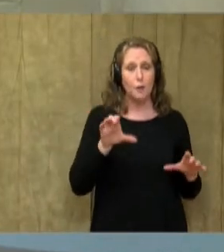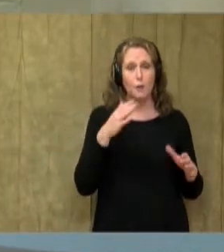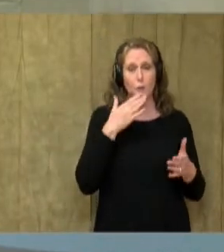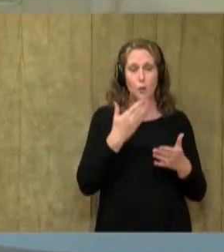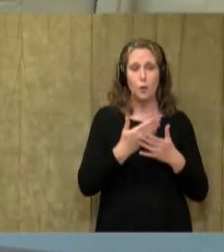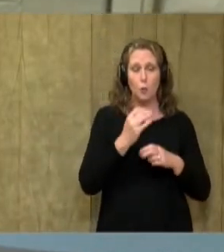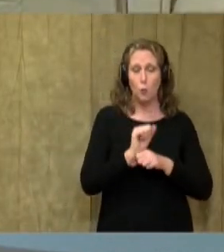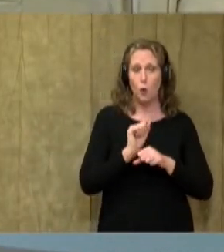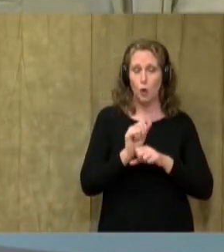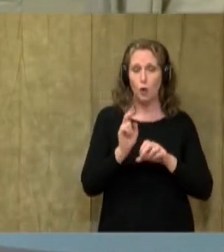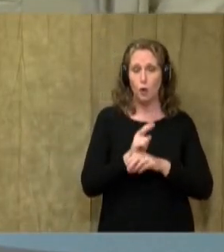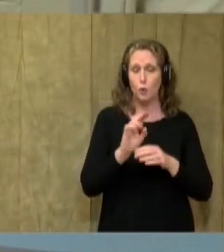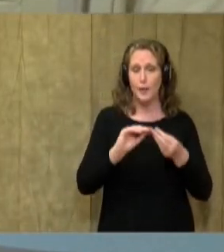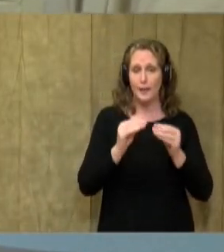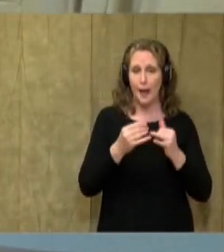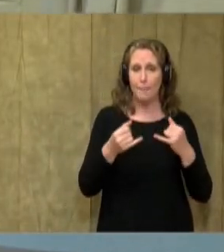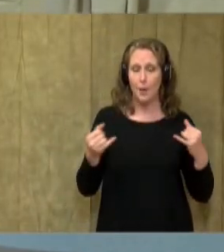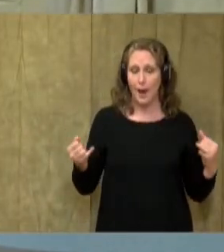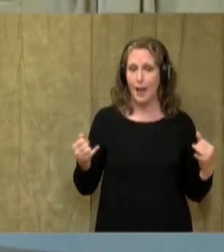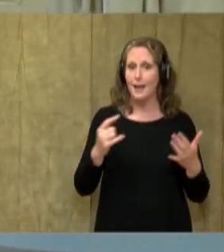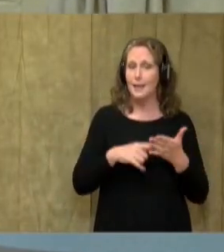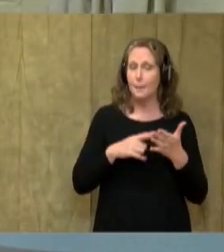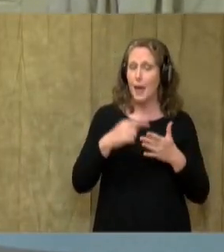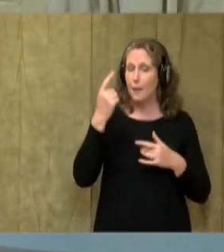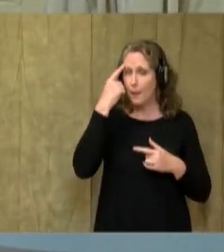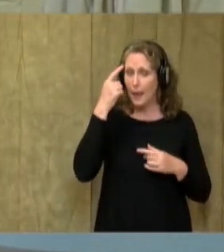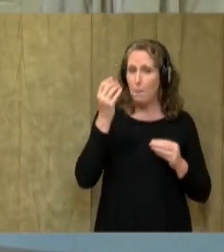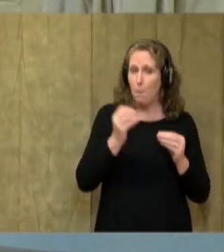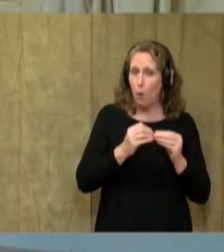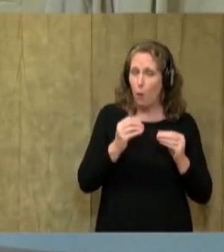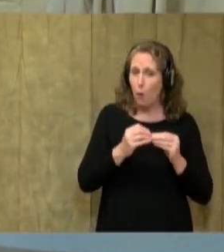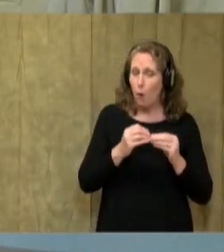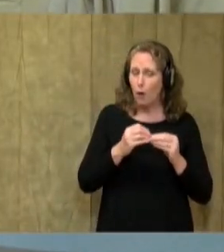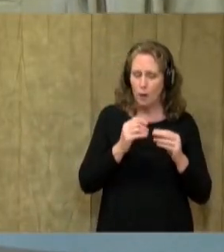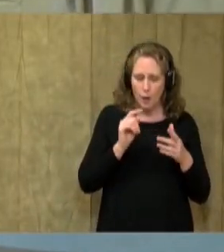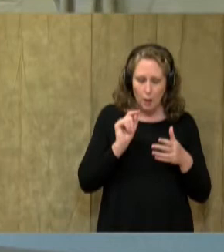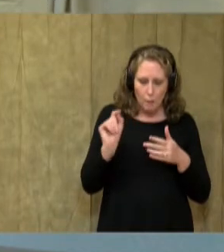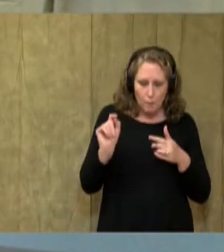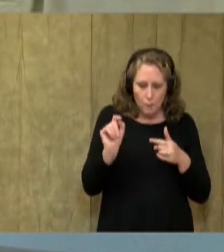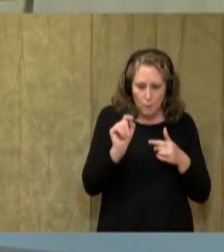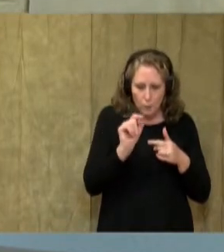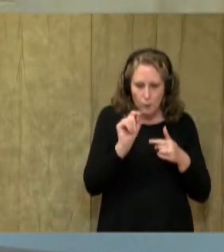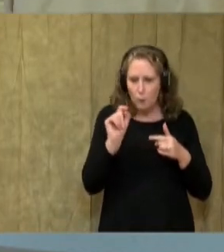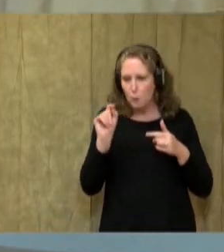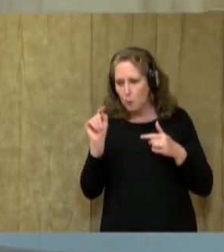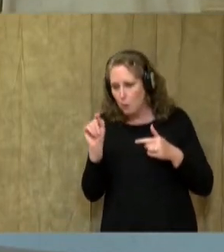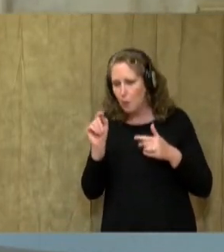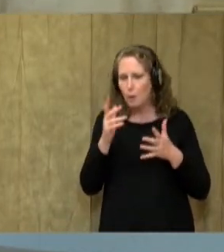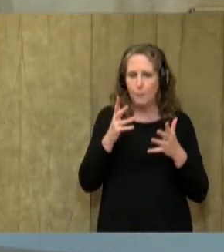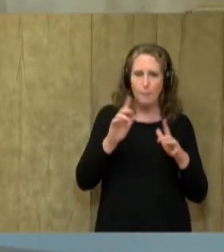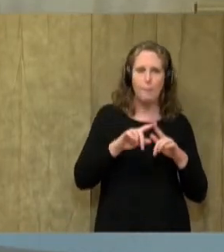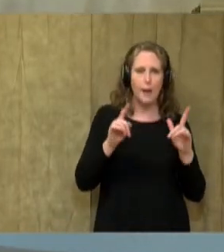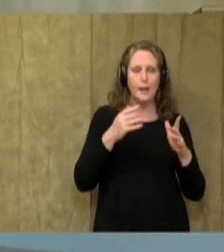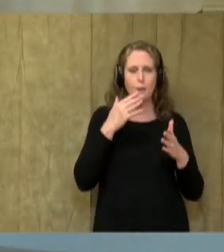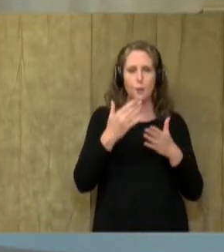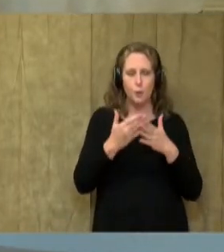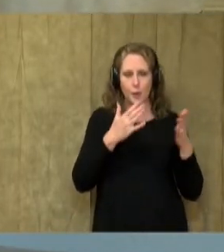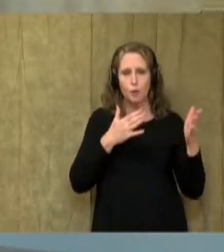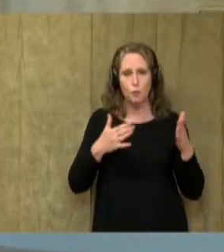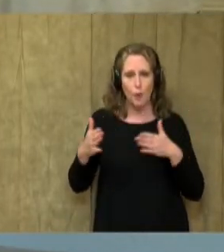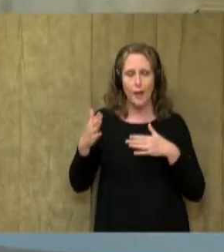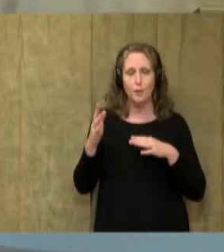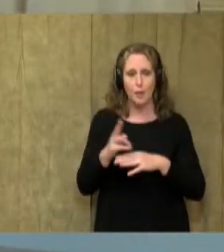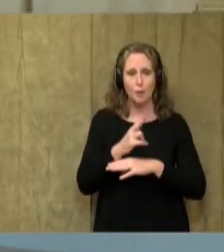job trying to use those open number lines. Sometimes we have to think a little harder when we're counting up by hundreds and tens, but it's a good strategy